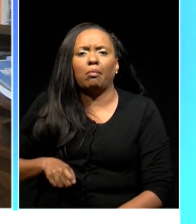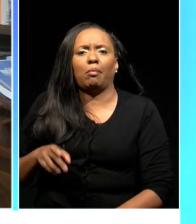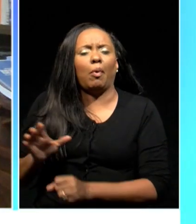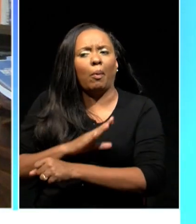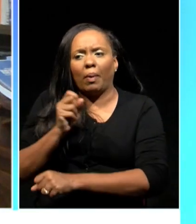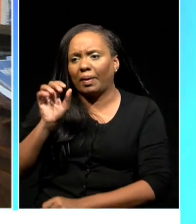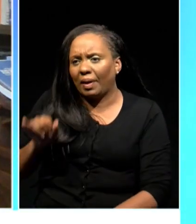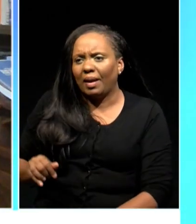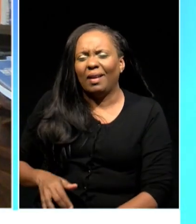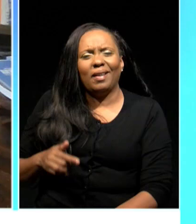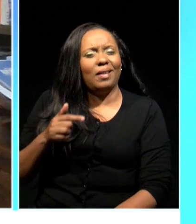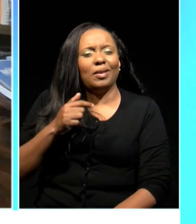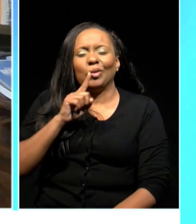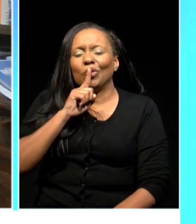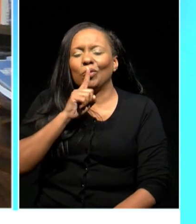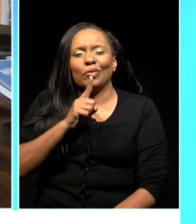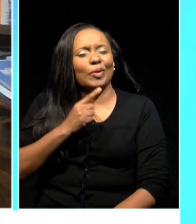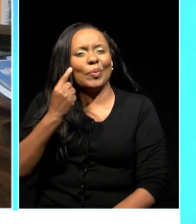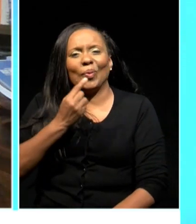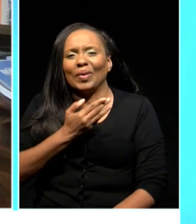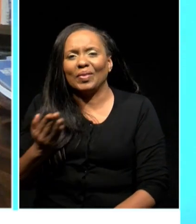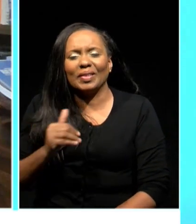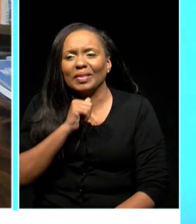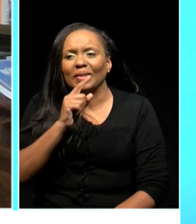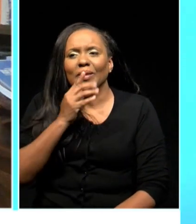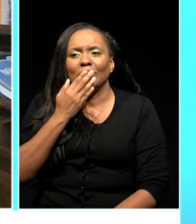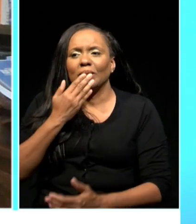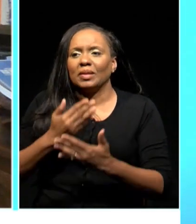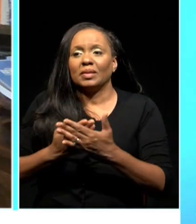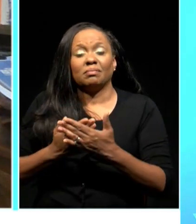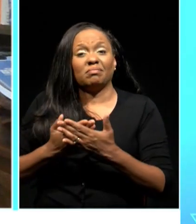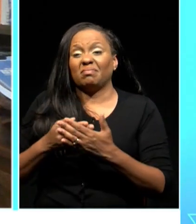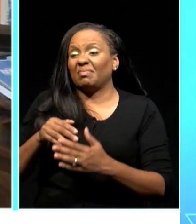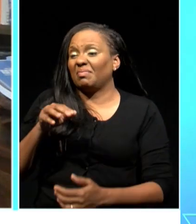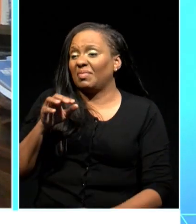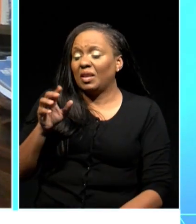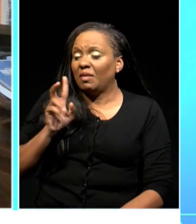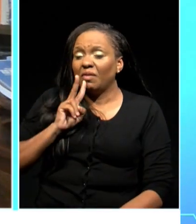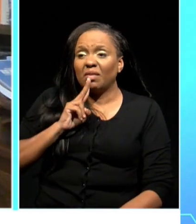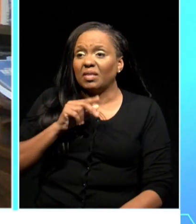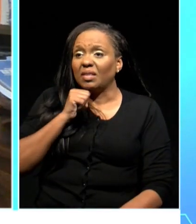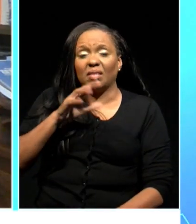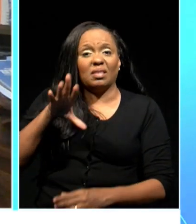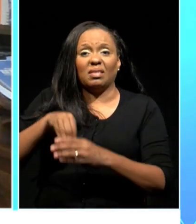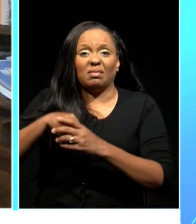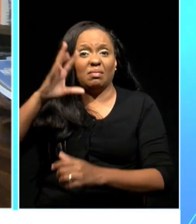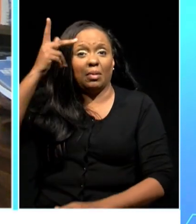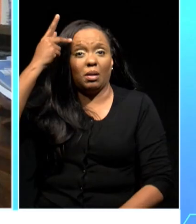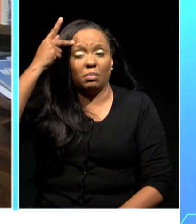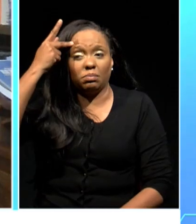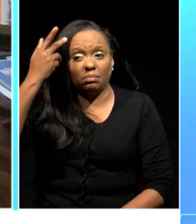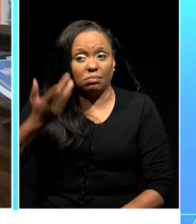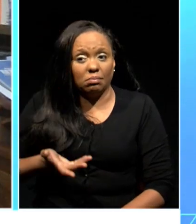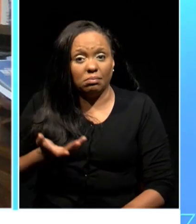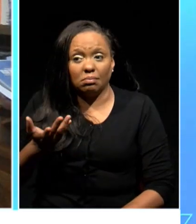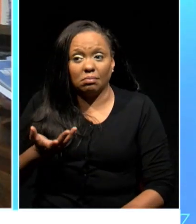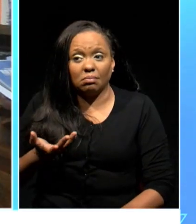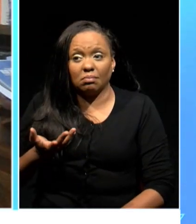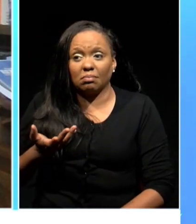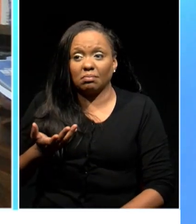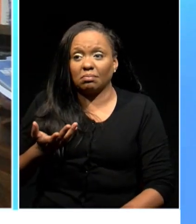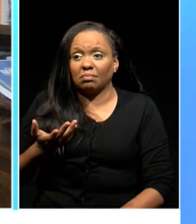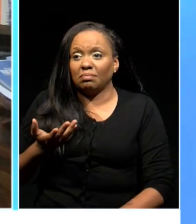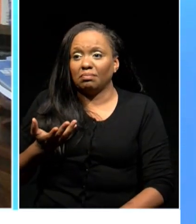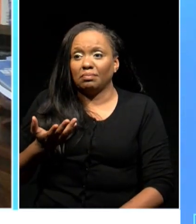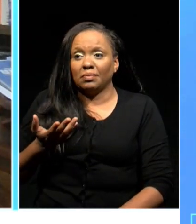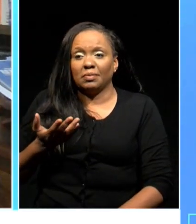remember, and this is one of the unfortunate things, the DLP had no parliamentary presence. Vola is not in parliament. She could not therefore be traveling,